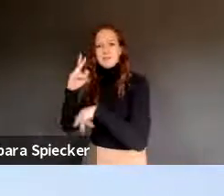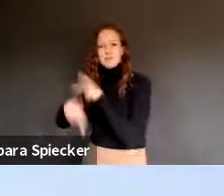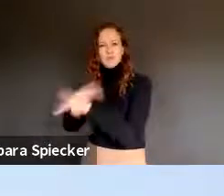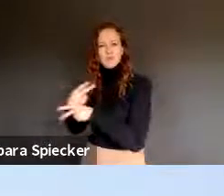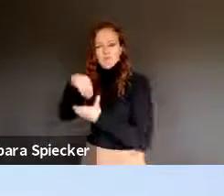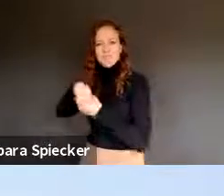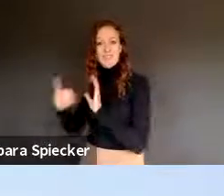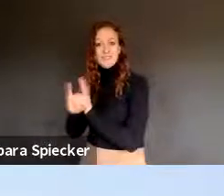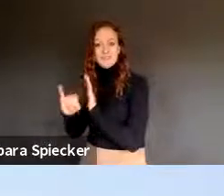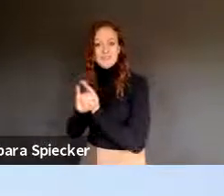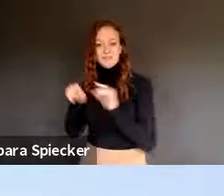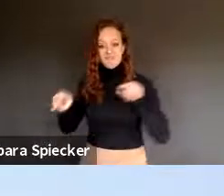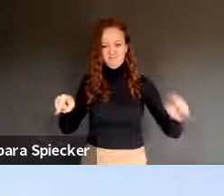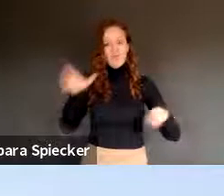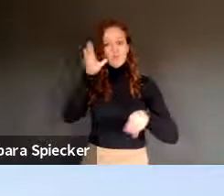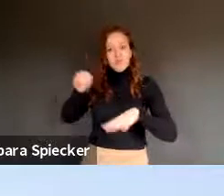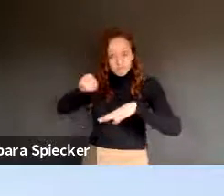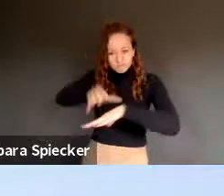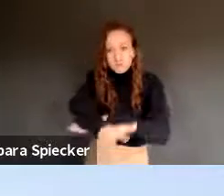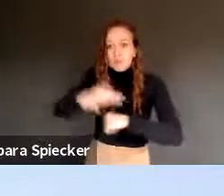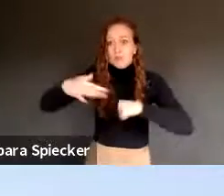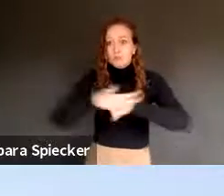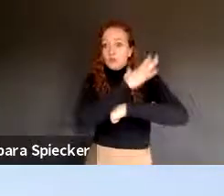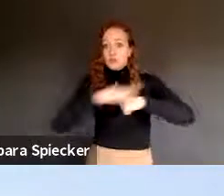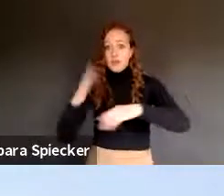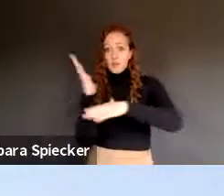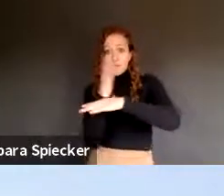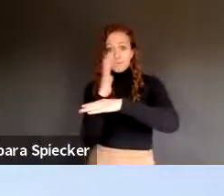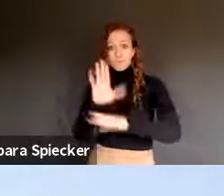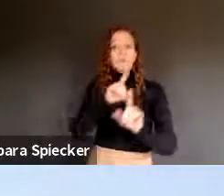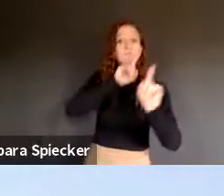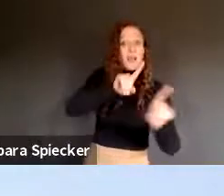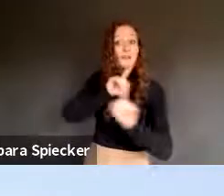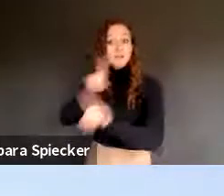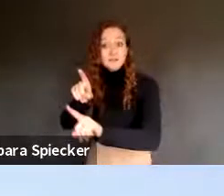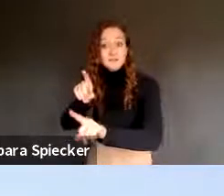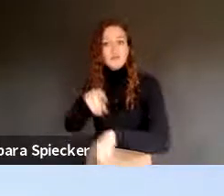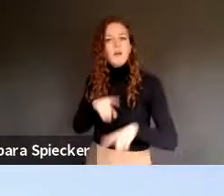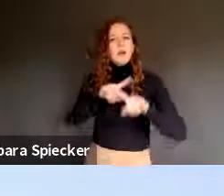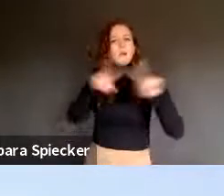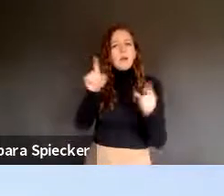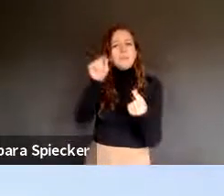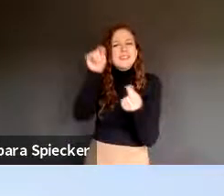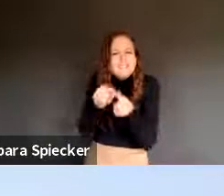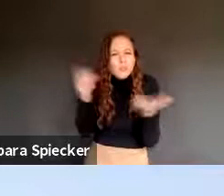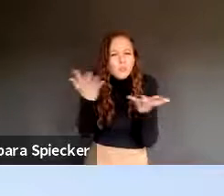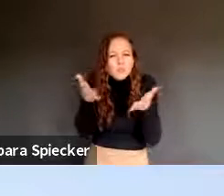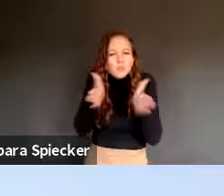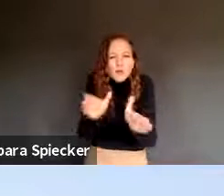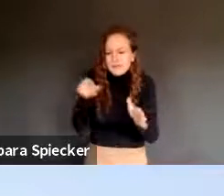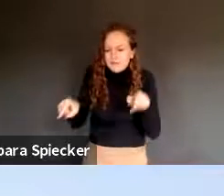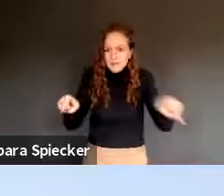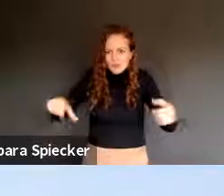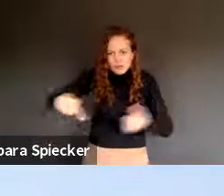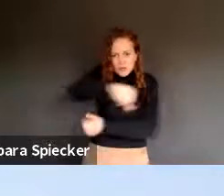We know that environmental processes from local to regional levels, as well as species identity, do influence the responses of